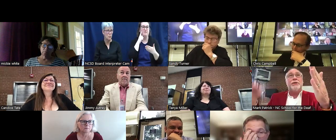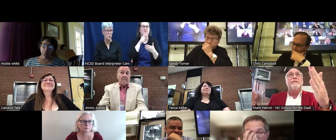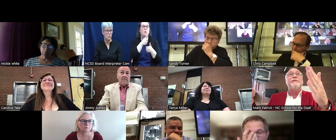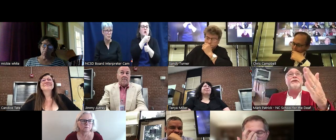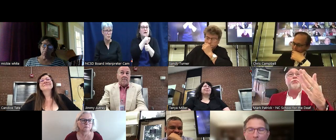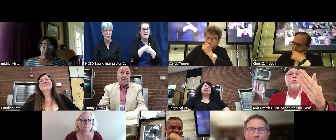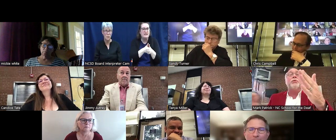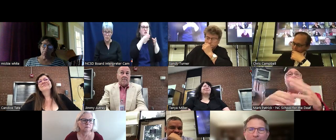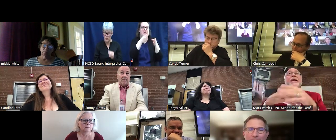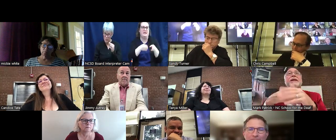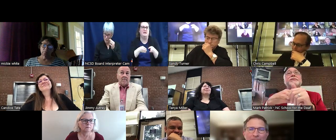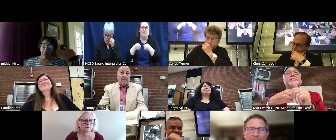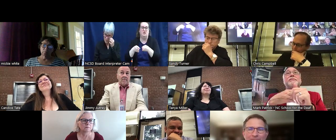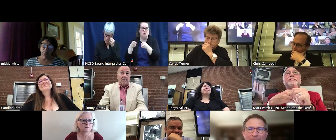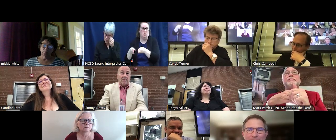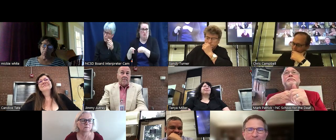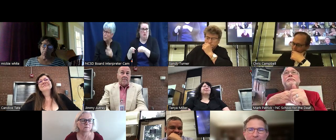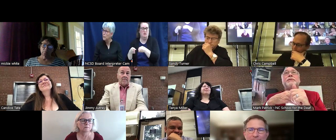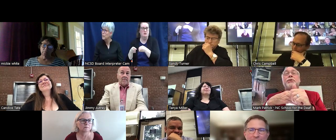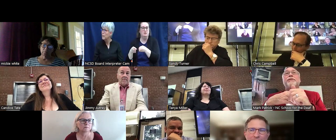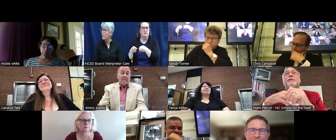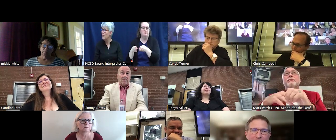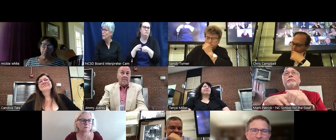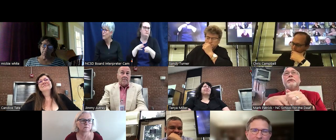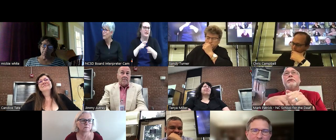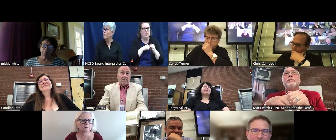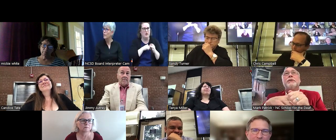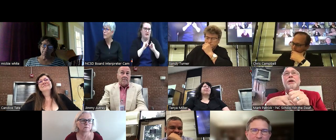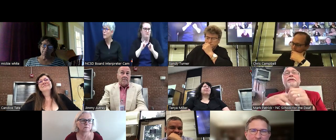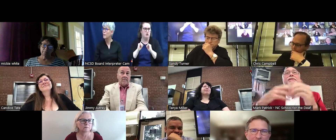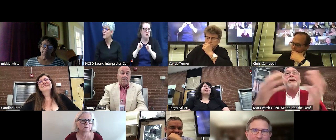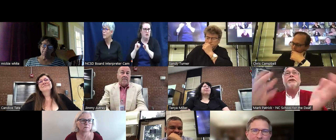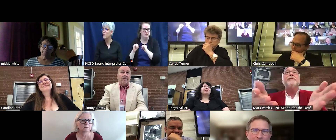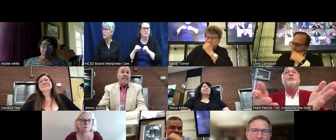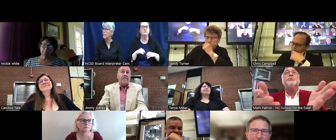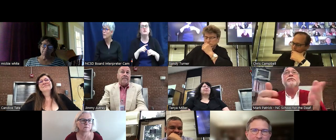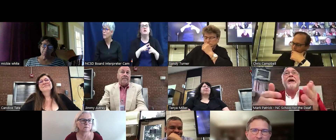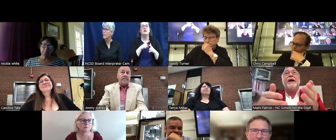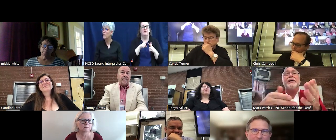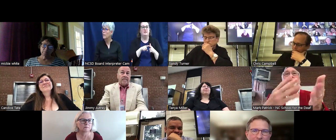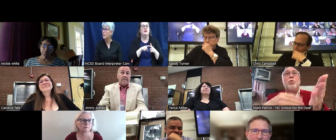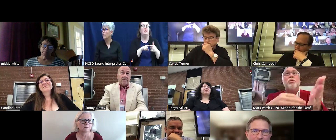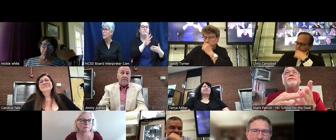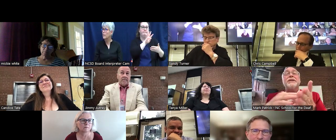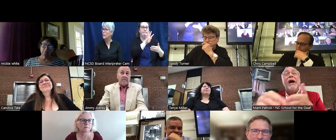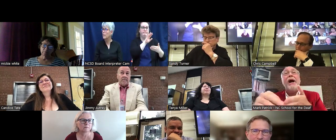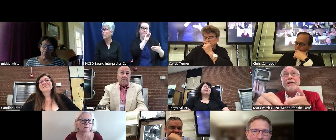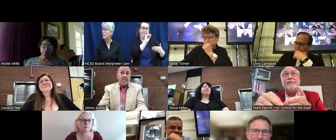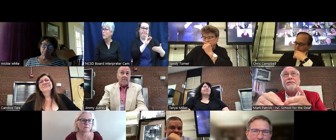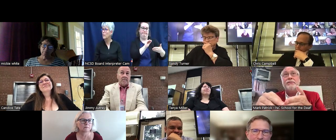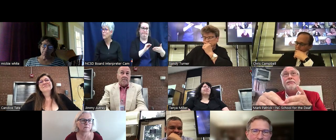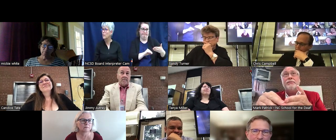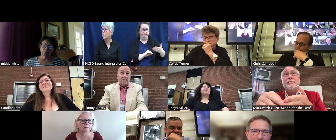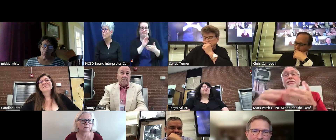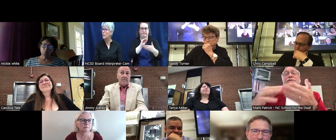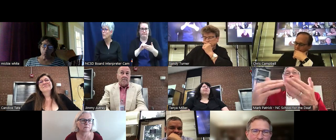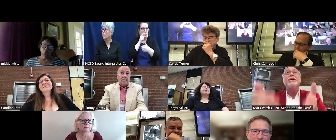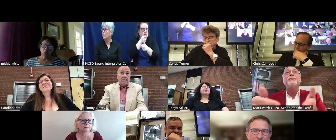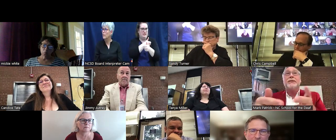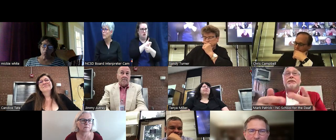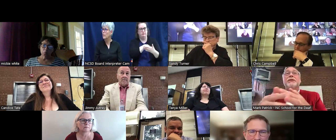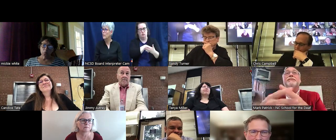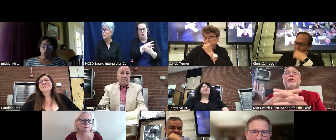each individual that is interviewed. And then the individual that scores the highest